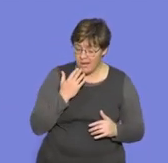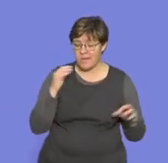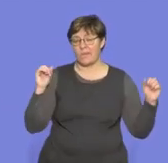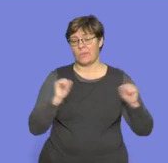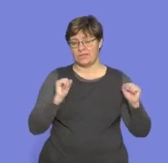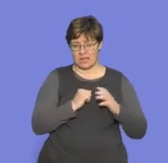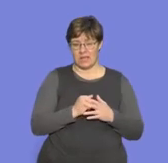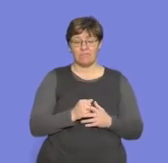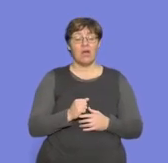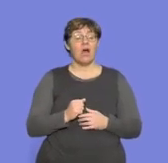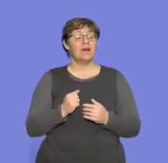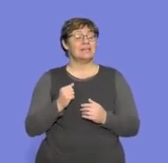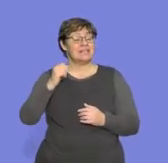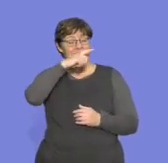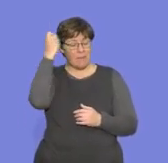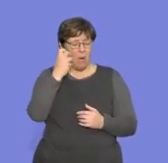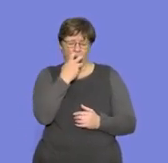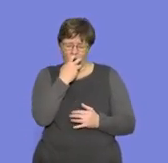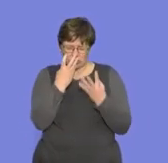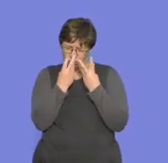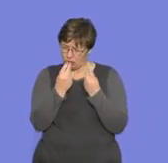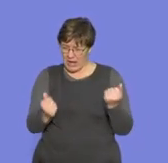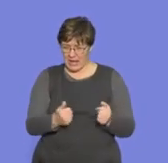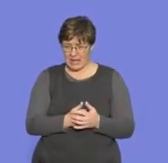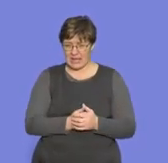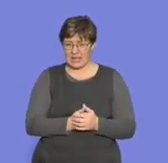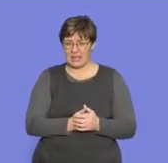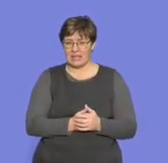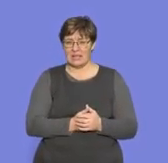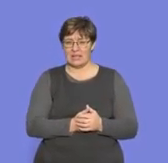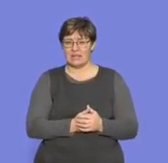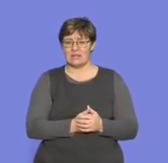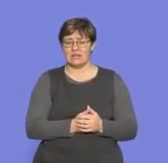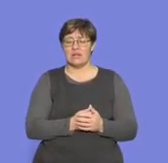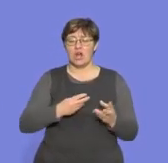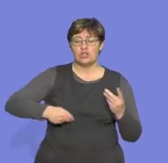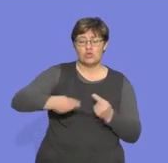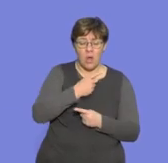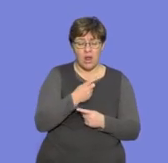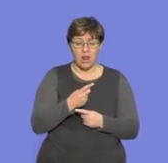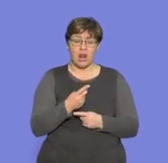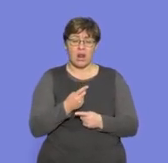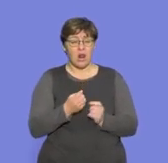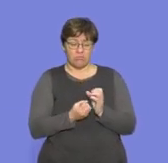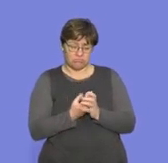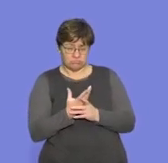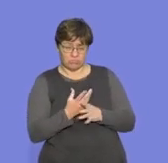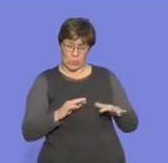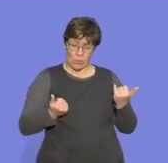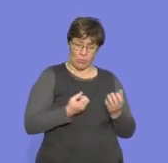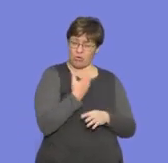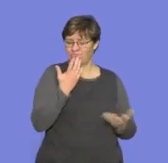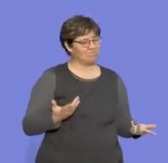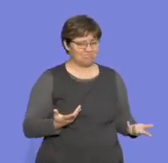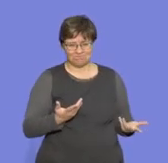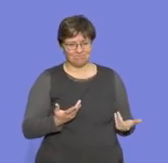dry is summers. sandy with very Soil little is nutritional sandy value. with very little It nutritional often value. has plants that are It succulent often plants, that has are plants plants that that have are thick, fleshy